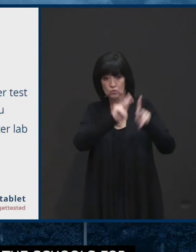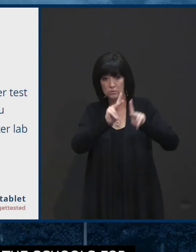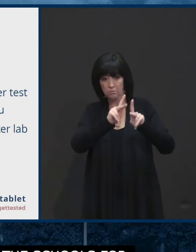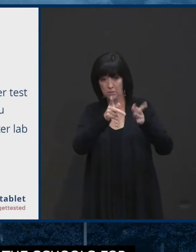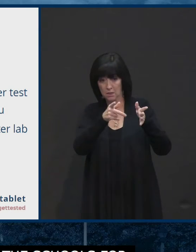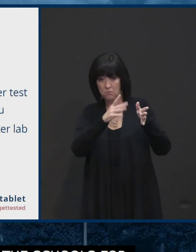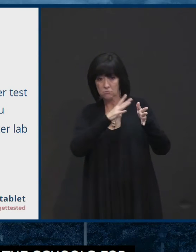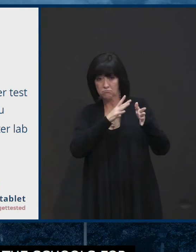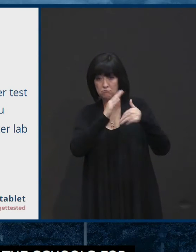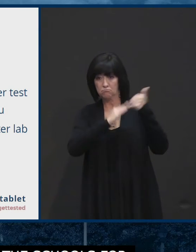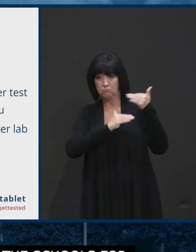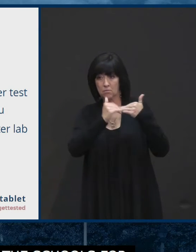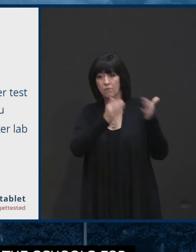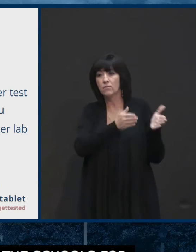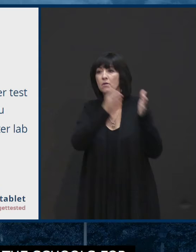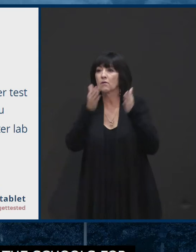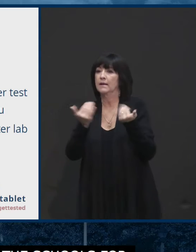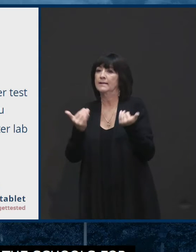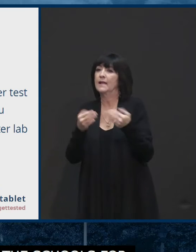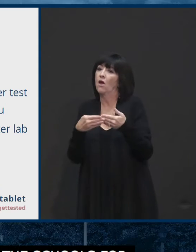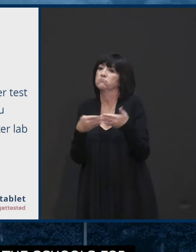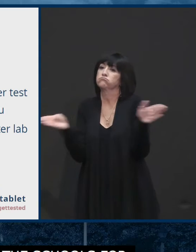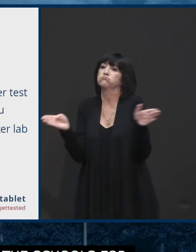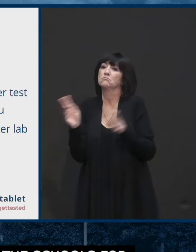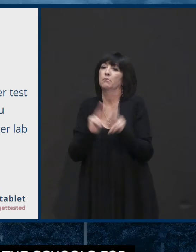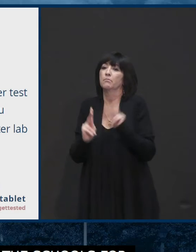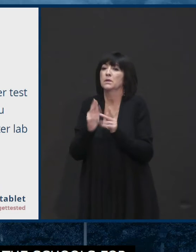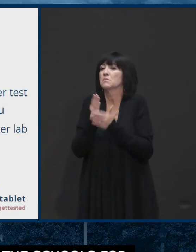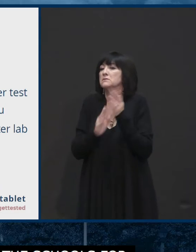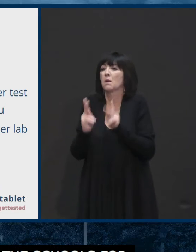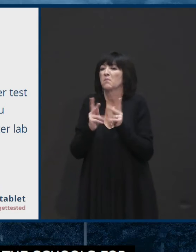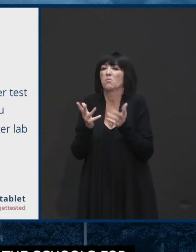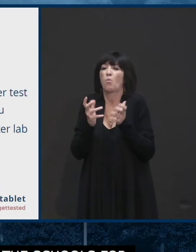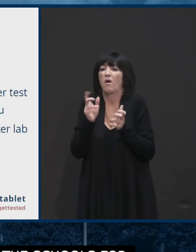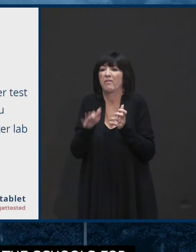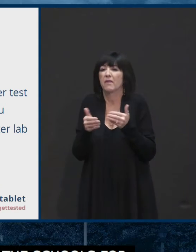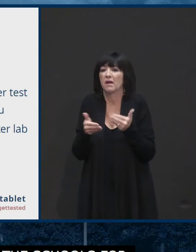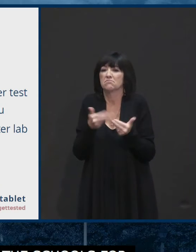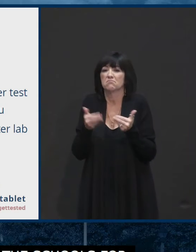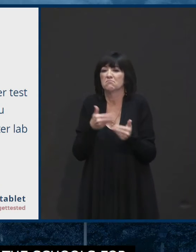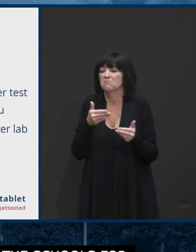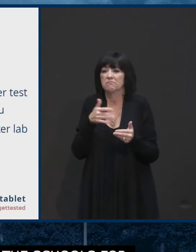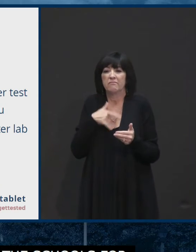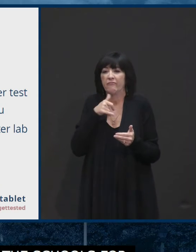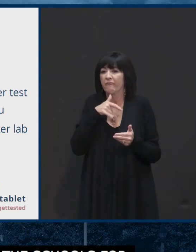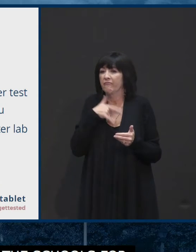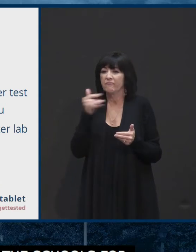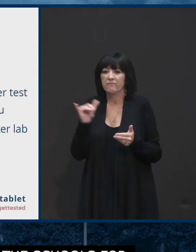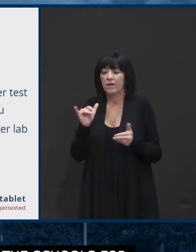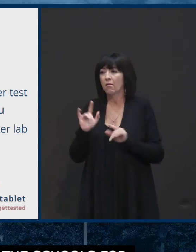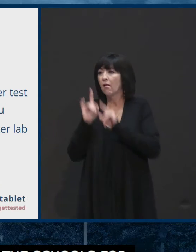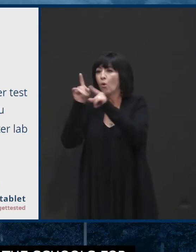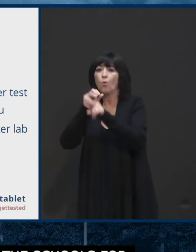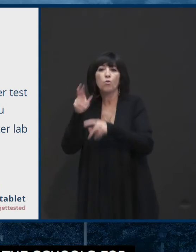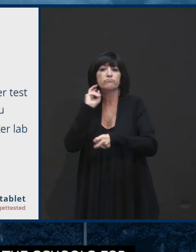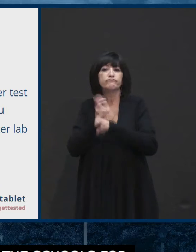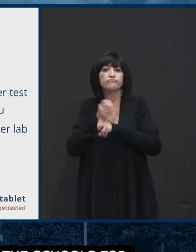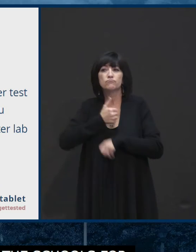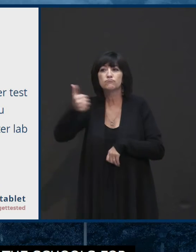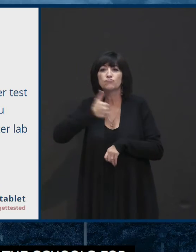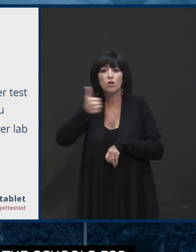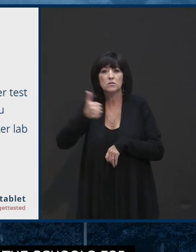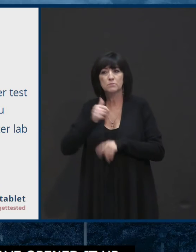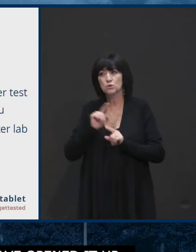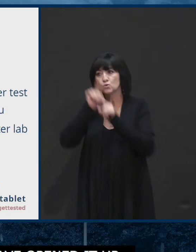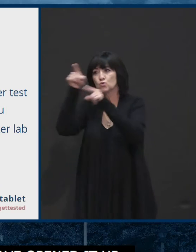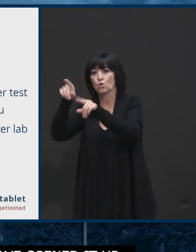for public that might just want this convenience. And really, I know we're going to hit this hard as we go into the holiday